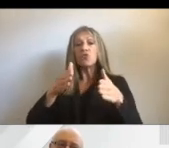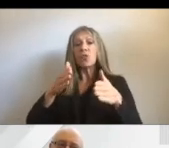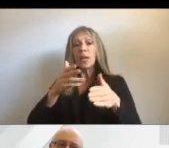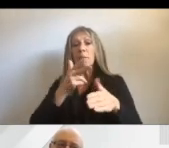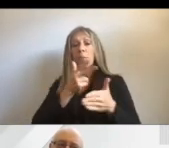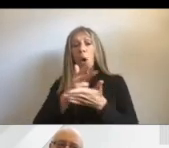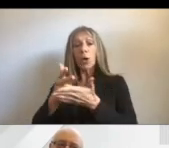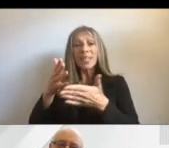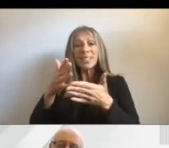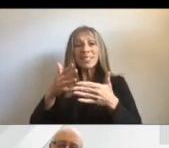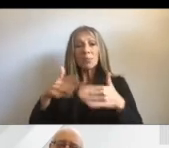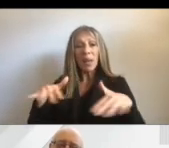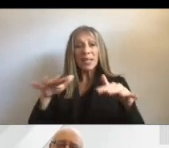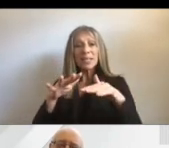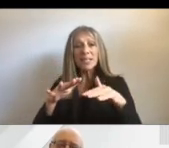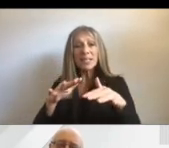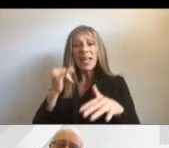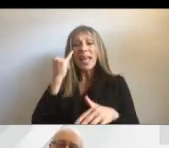the standard